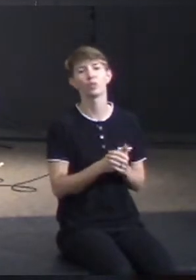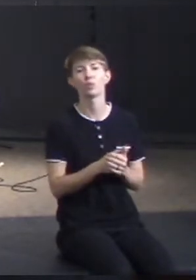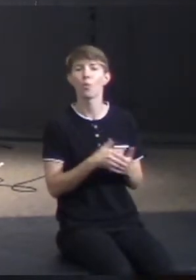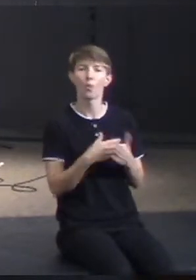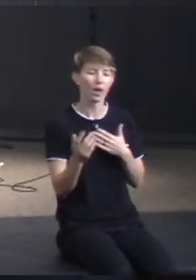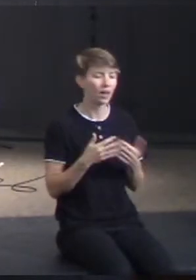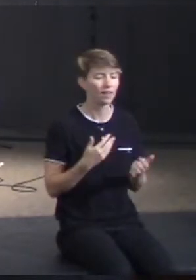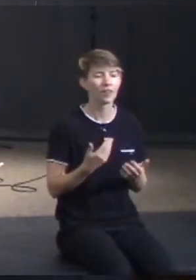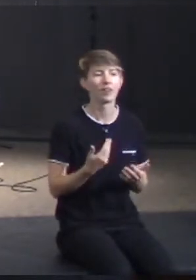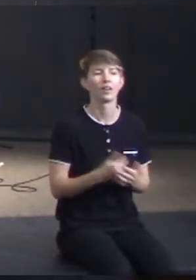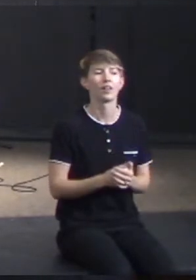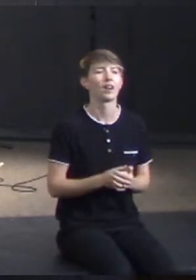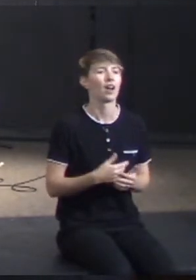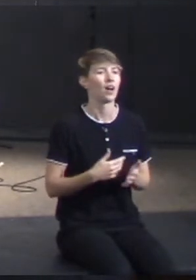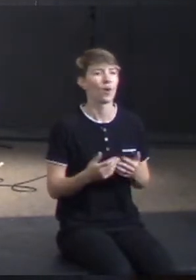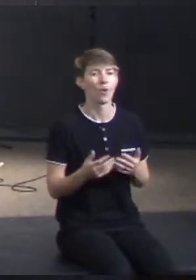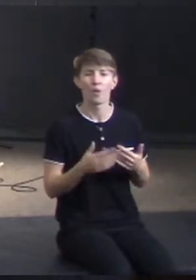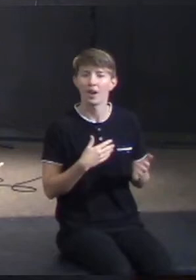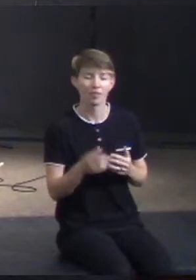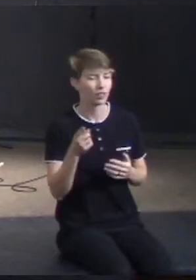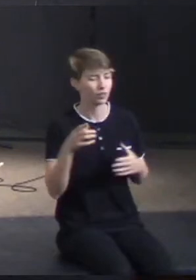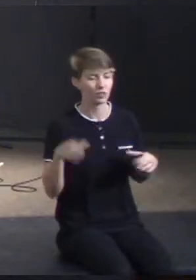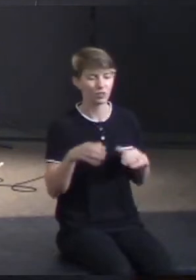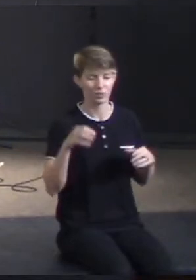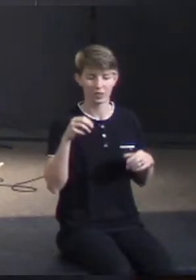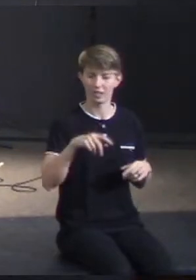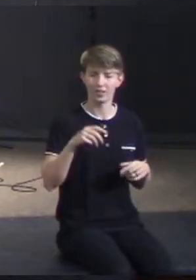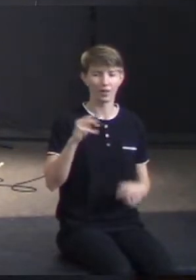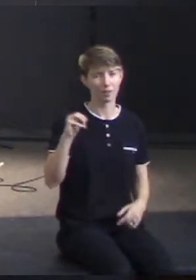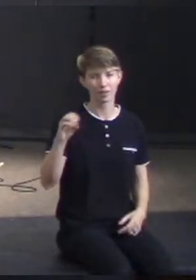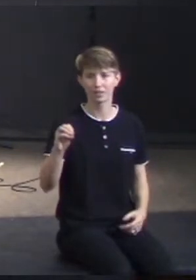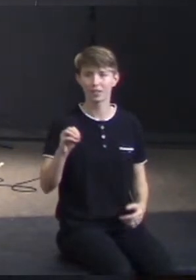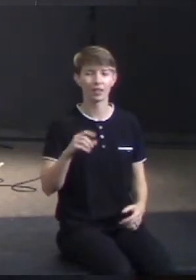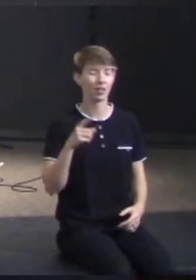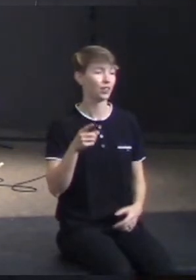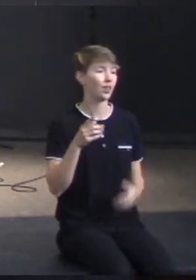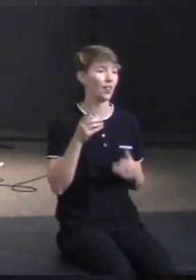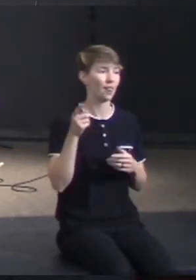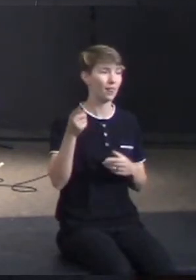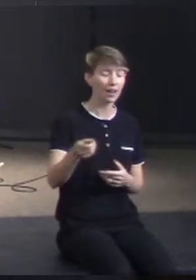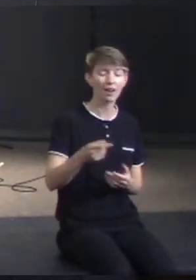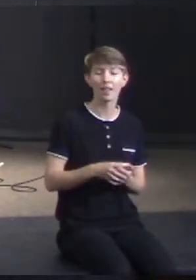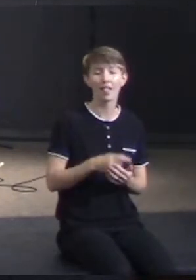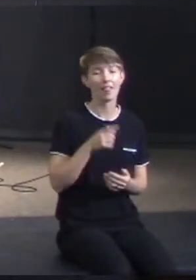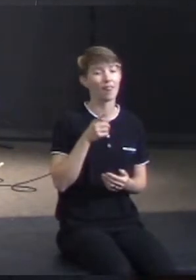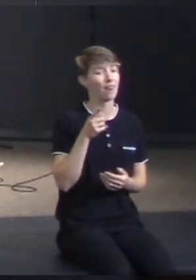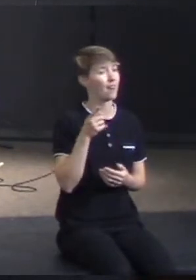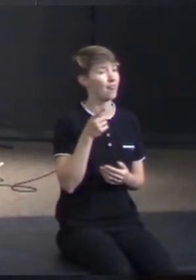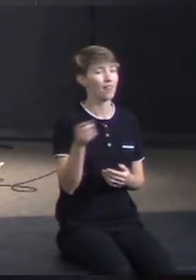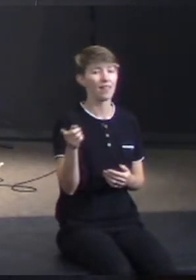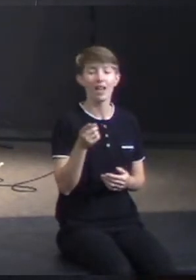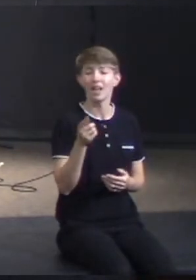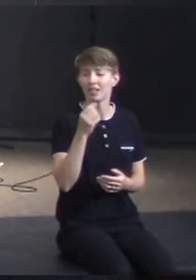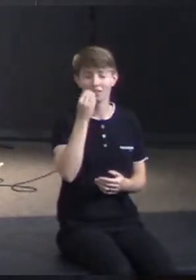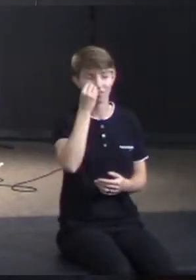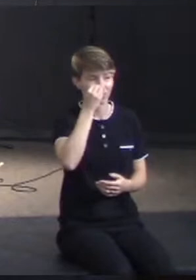do it weirdly here in Missouri. But you're there and they just don't care. It's like, get in line. Next.